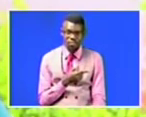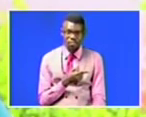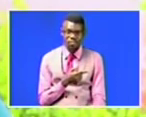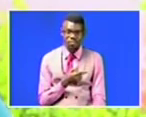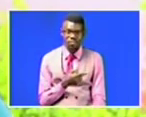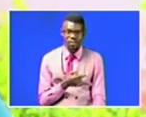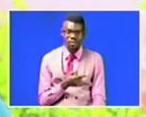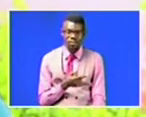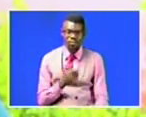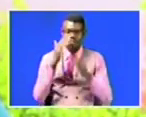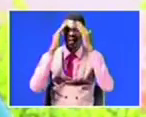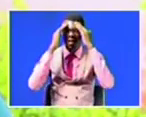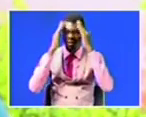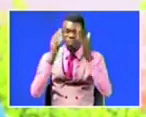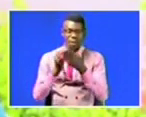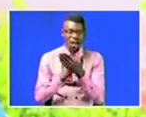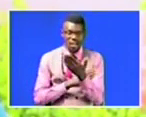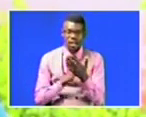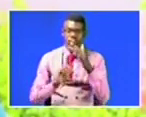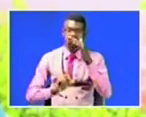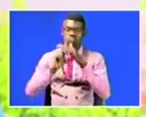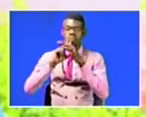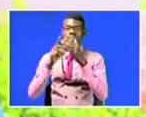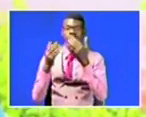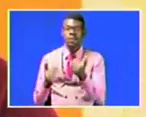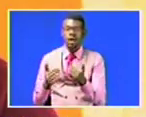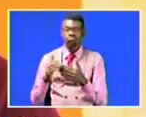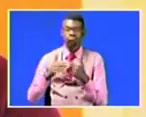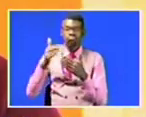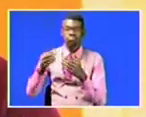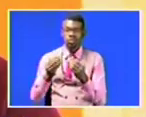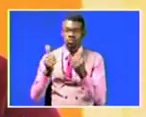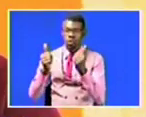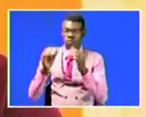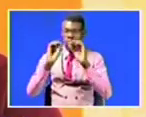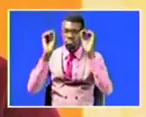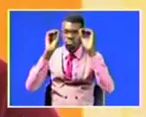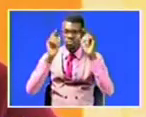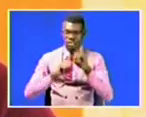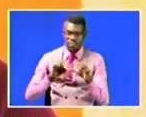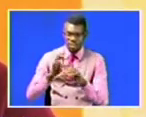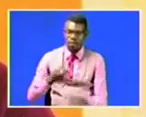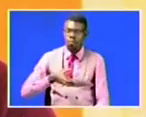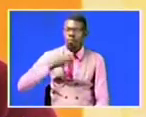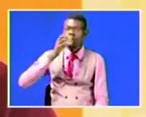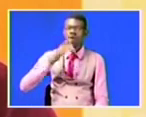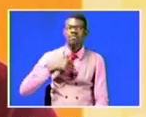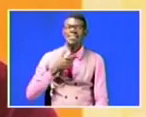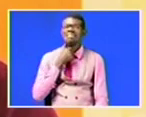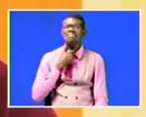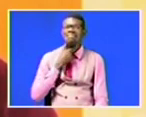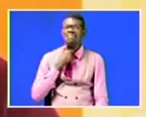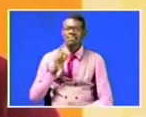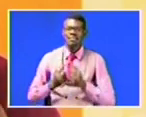cancer is not something that comes today and tomorrow is gone. If you're taking tea and you feel it burning you, then that is not the right